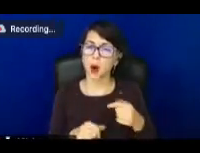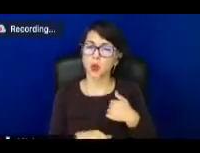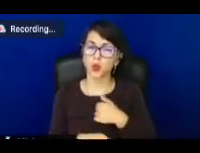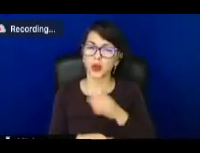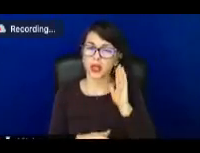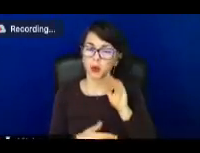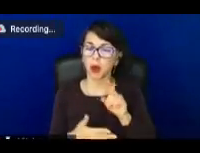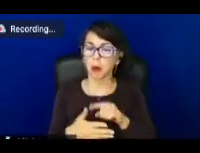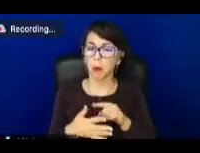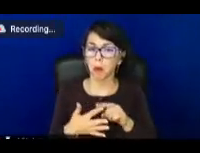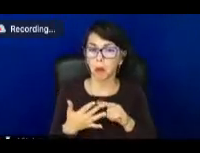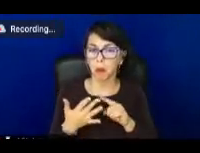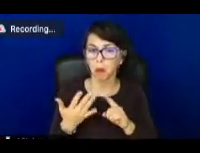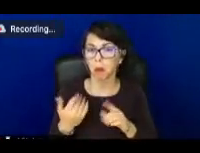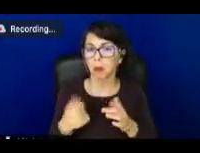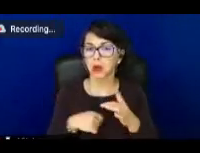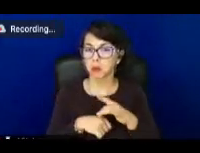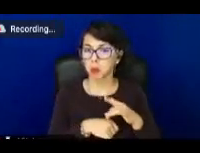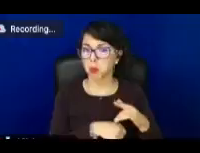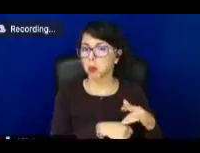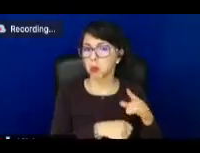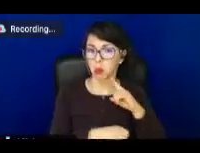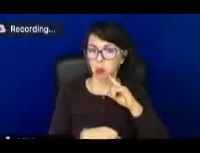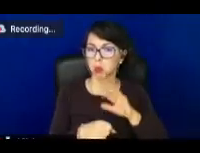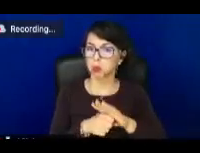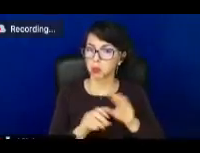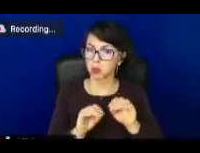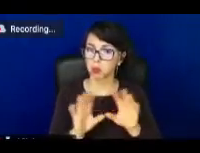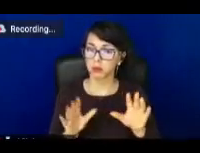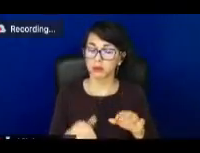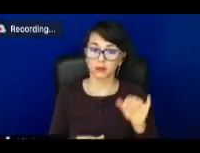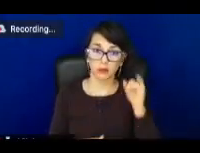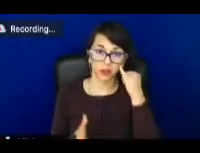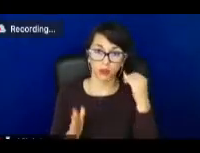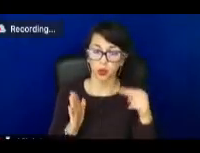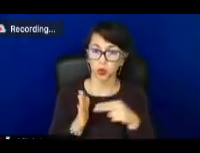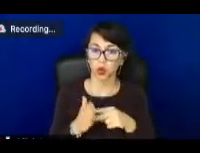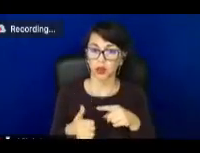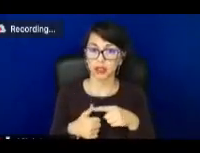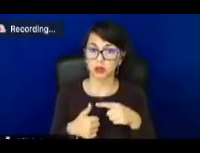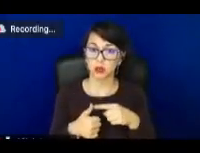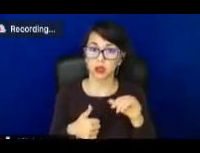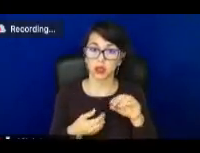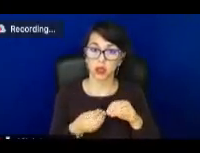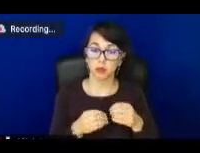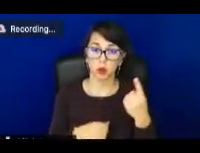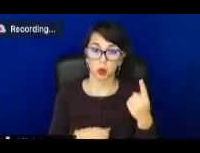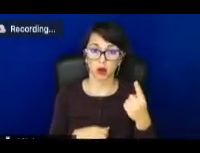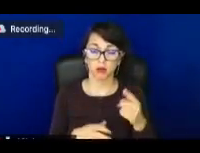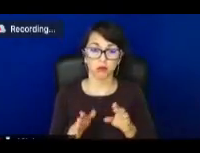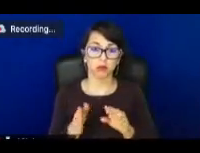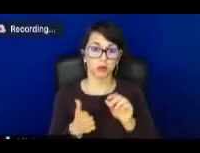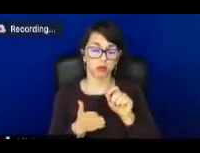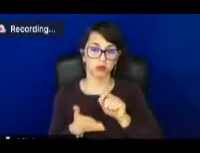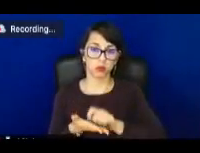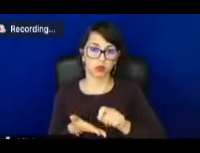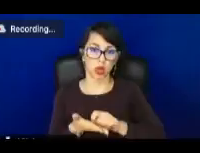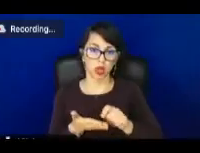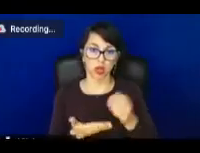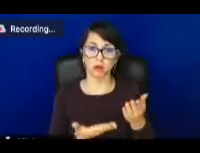think. So if we look at bullet item 1, develop a proposal regarding whether to